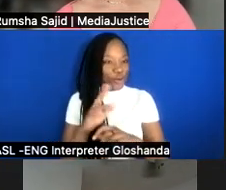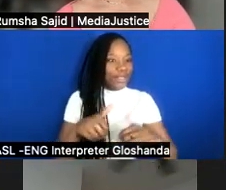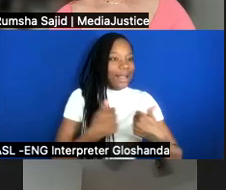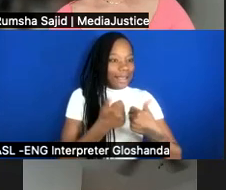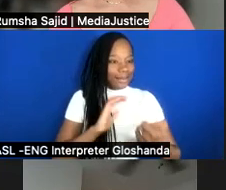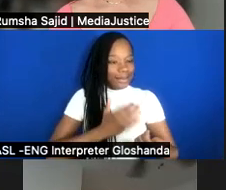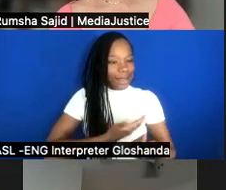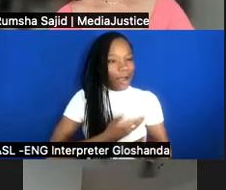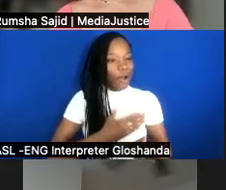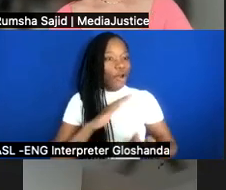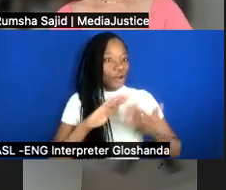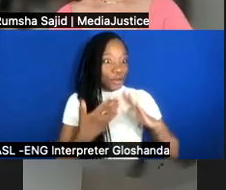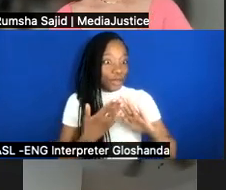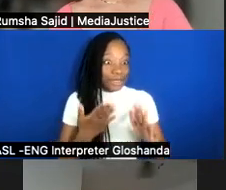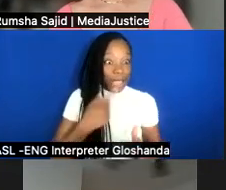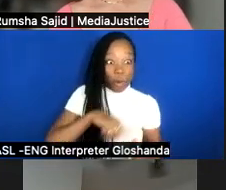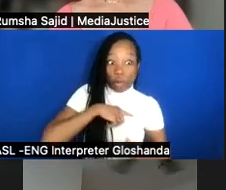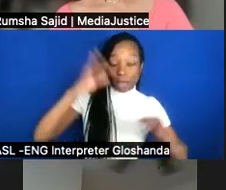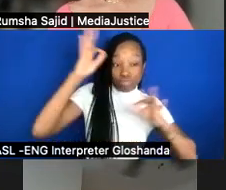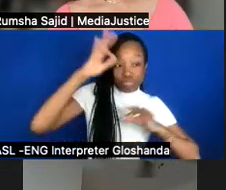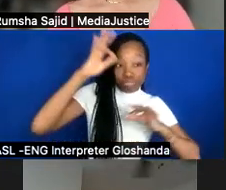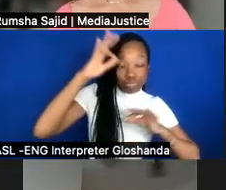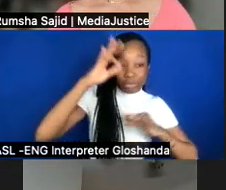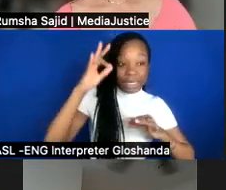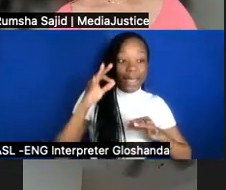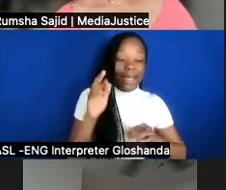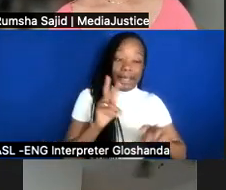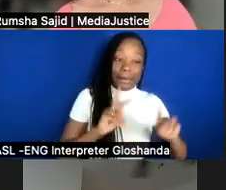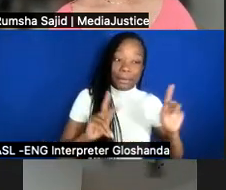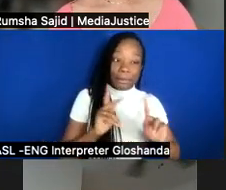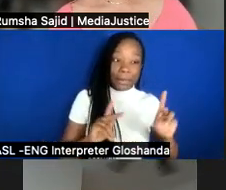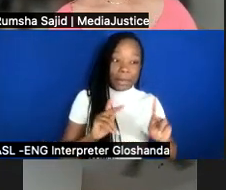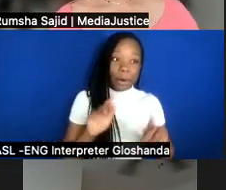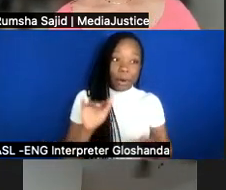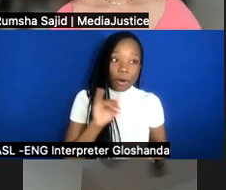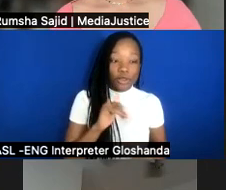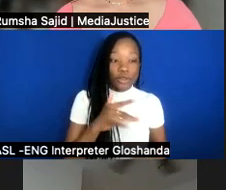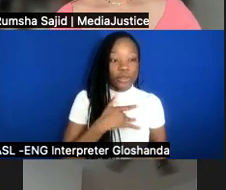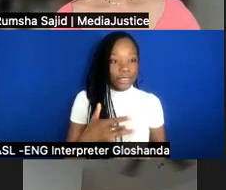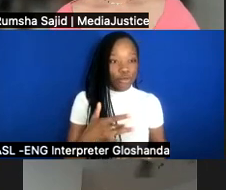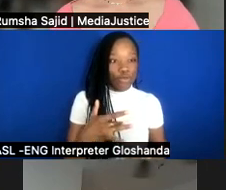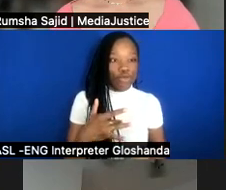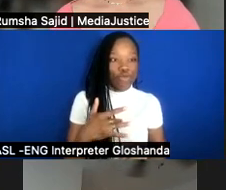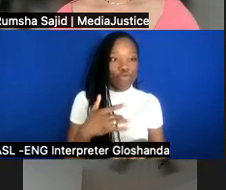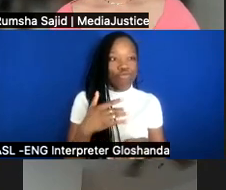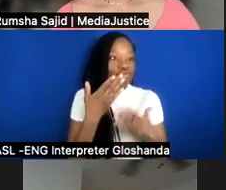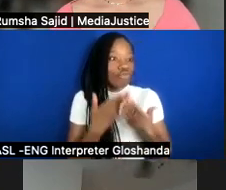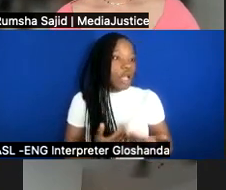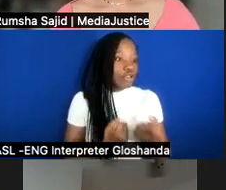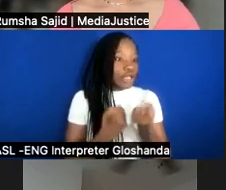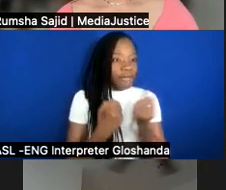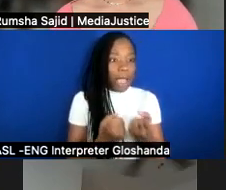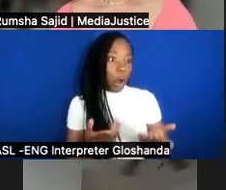community. And when in that way, we don't even notice. And people tend to